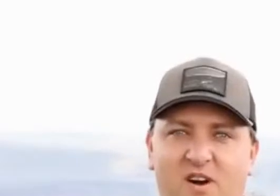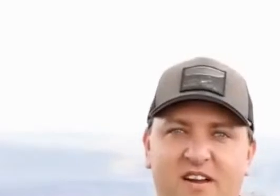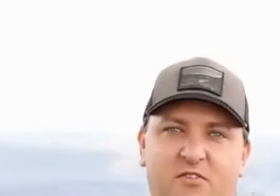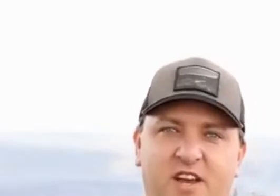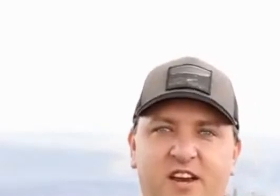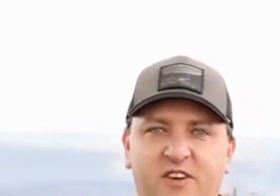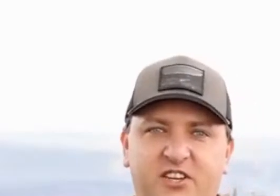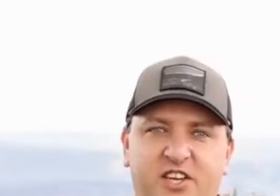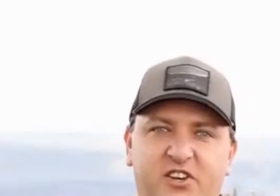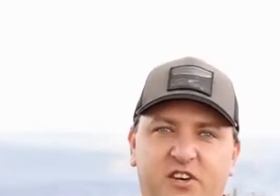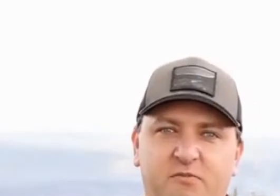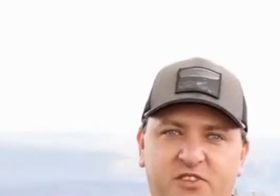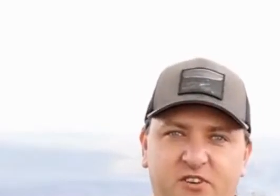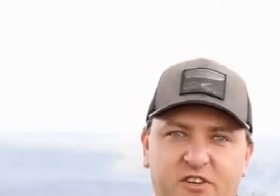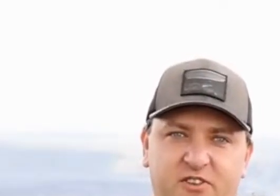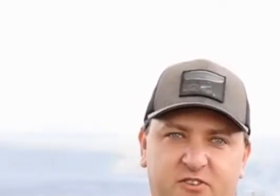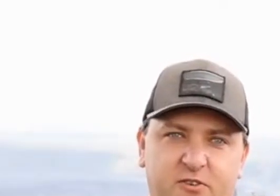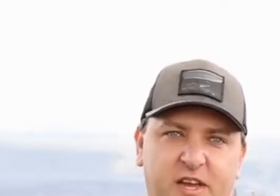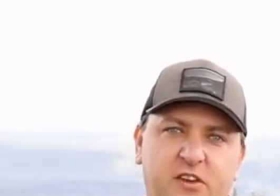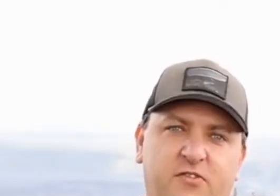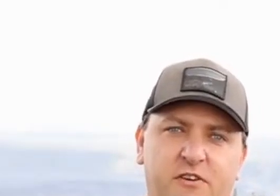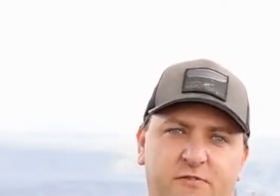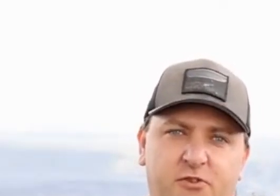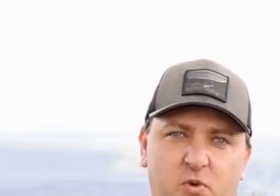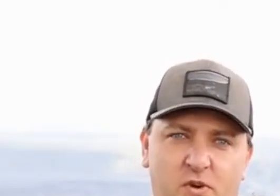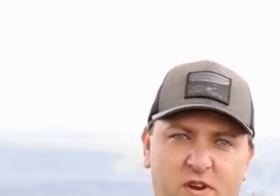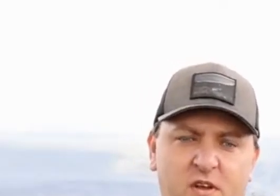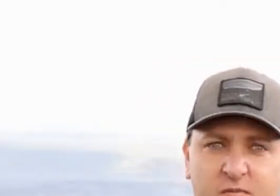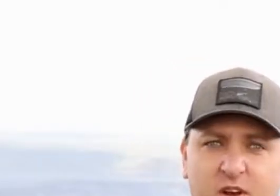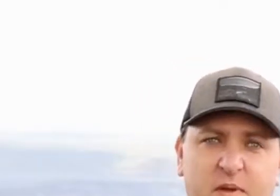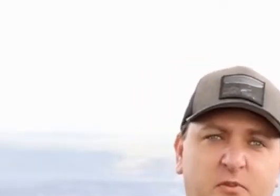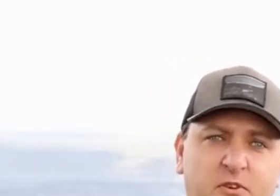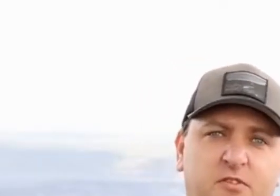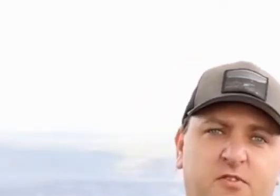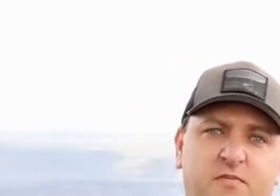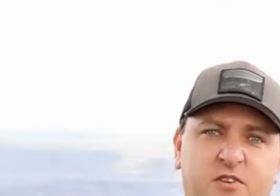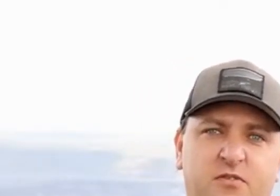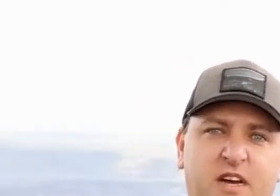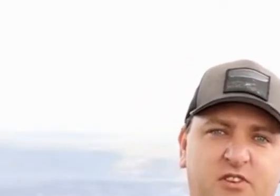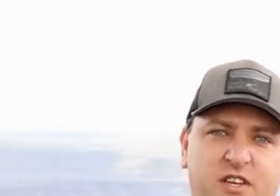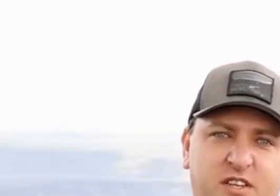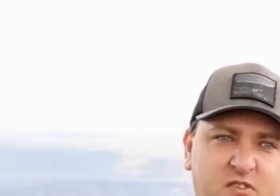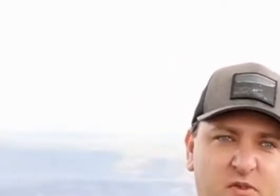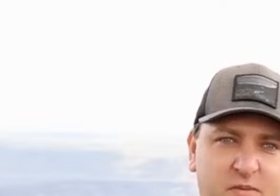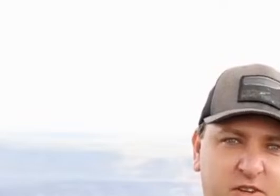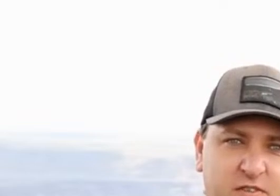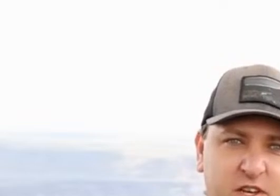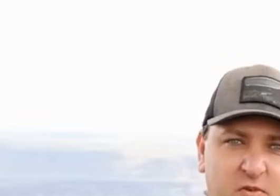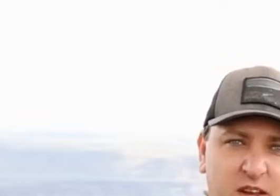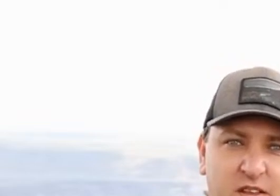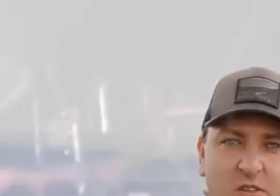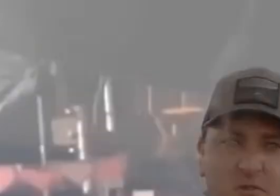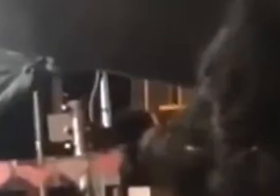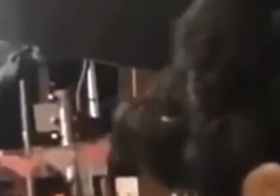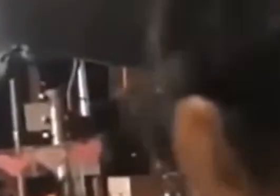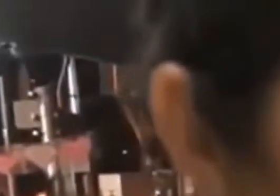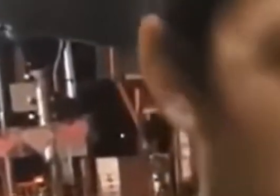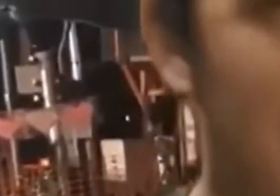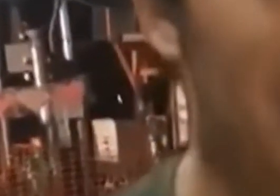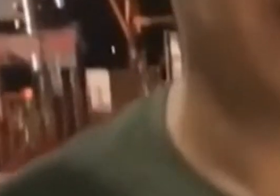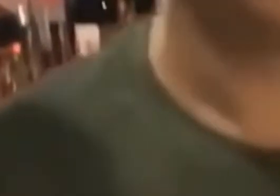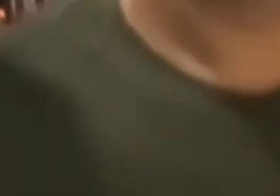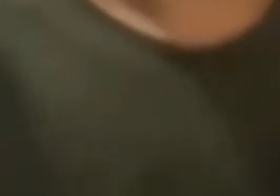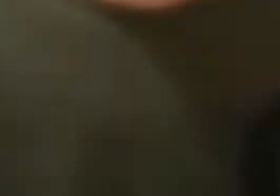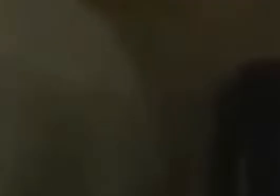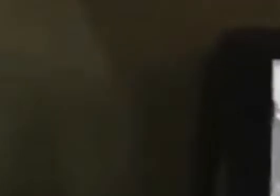We are the Hawaiian Volcano Education and Resilience Institute, HVERI for short. A lot of people know us from the 2018 eruption of Kilauea in the Lower East Rift